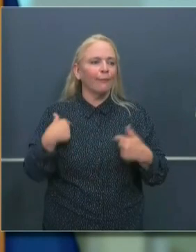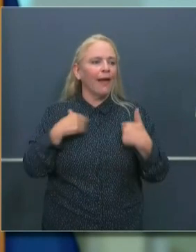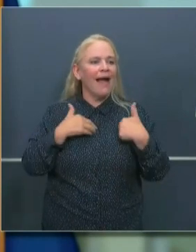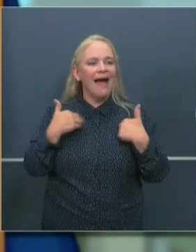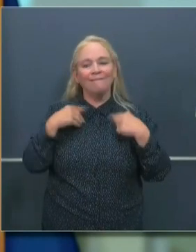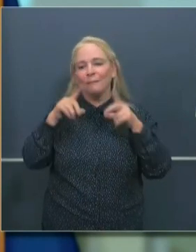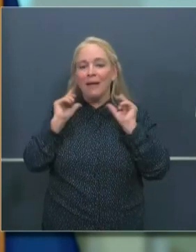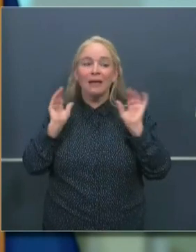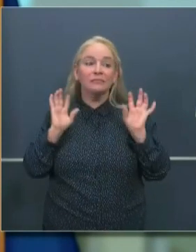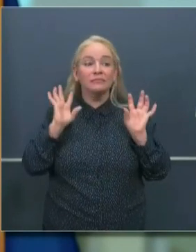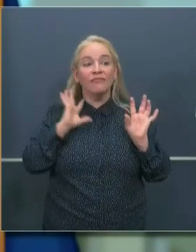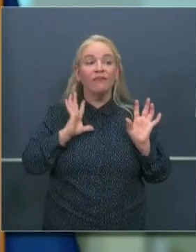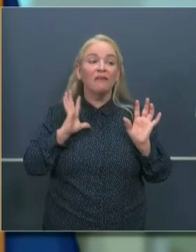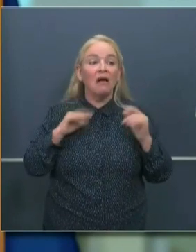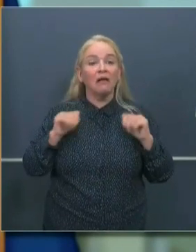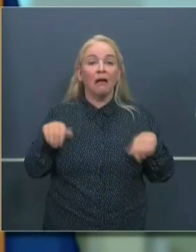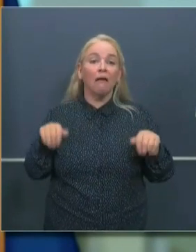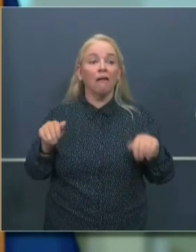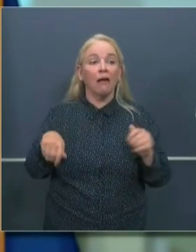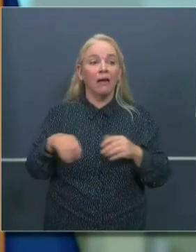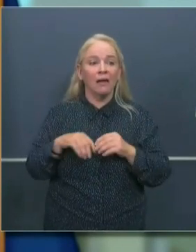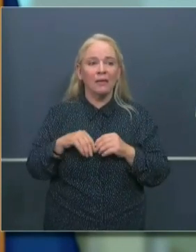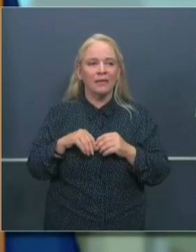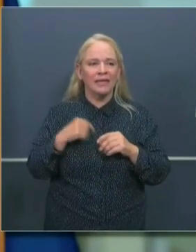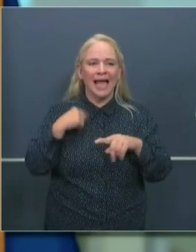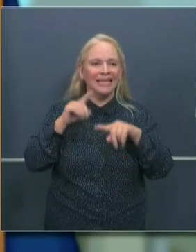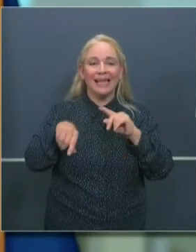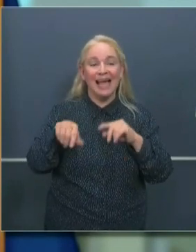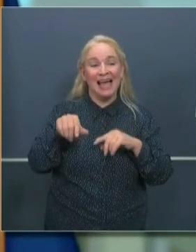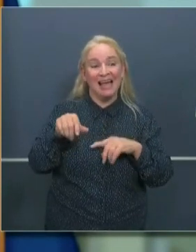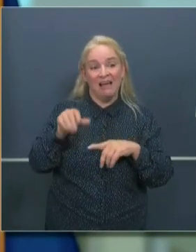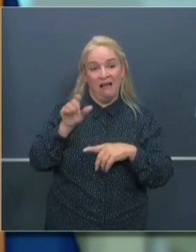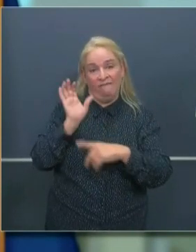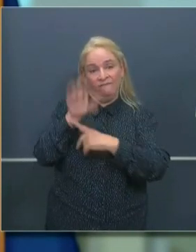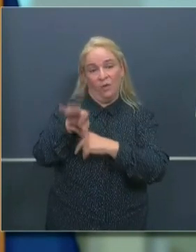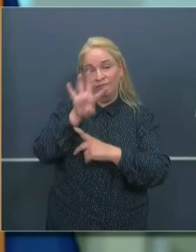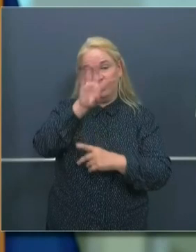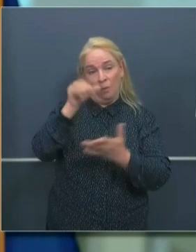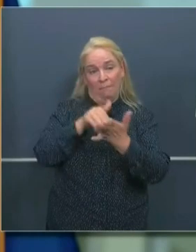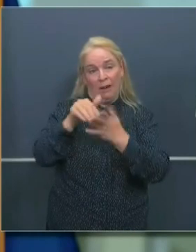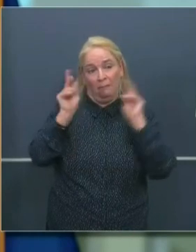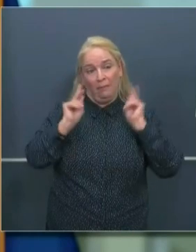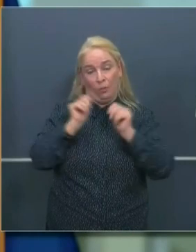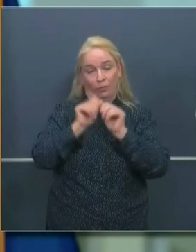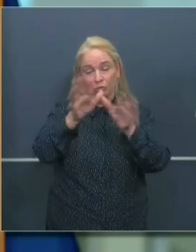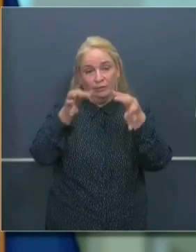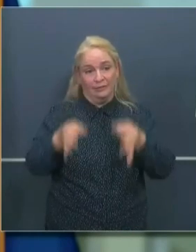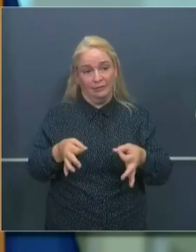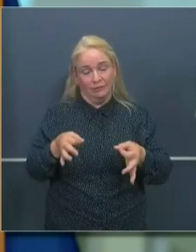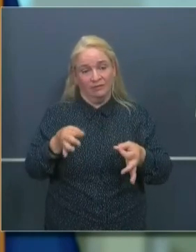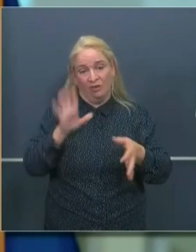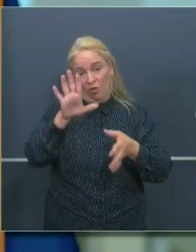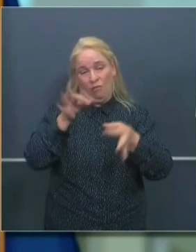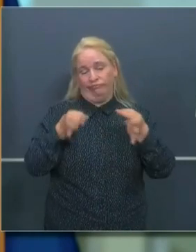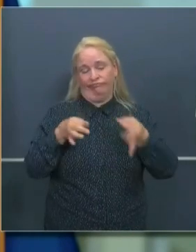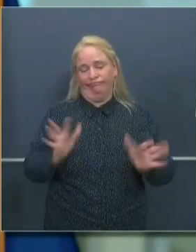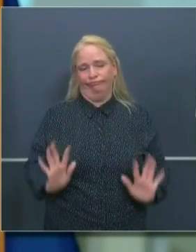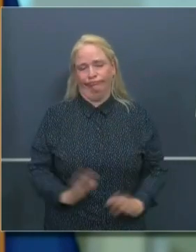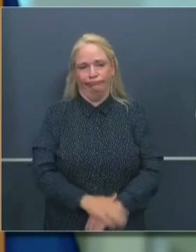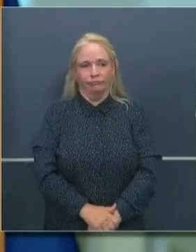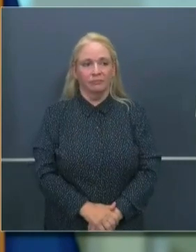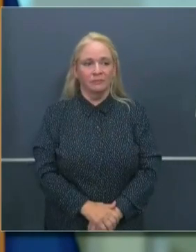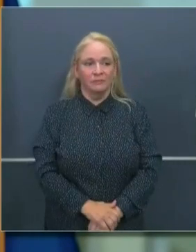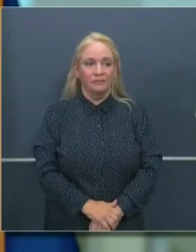capacity to enforce 40 million individuals and their decisions and behavior, but because as a community,